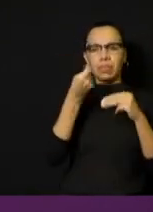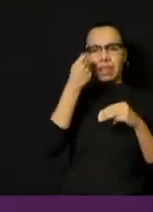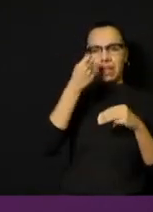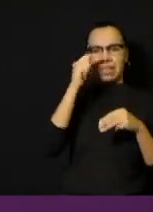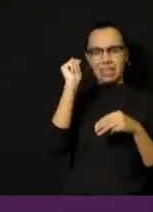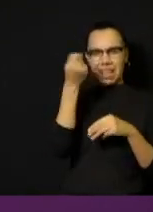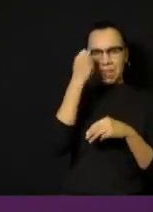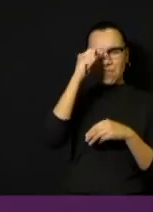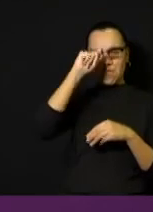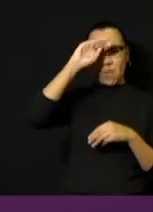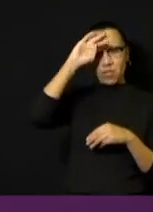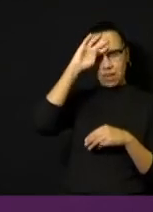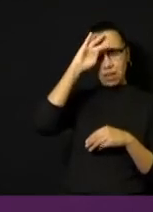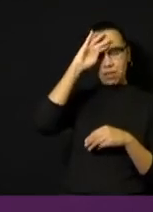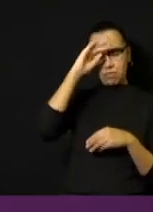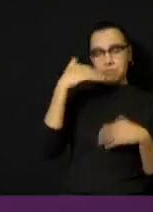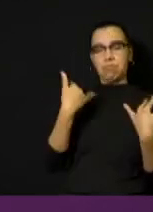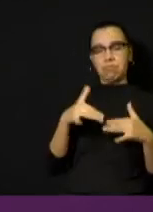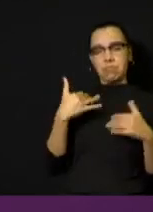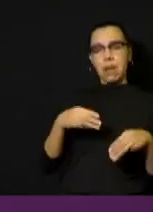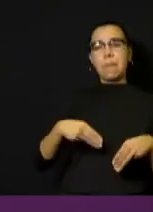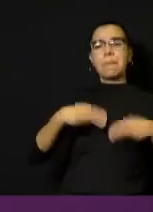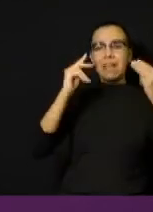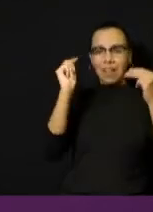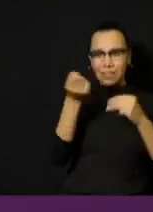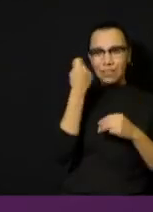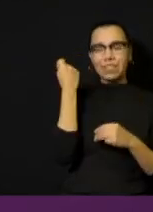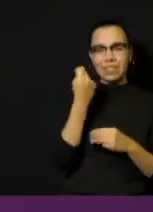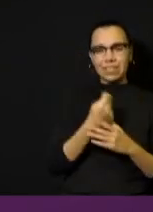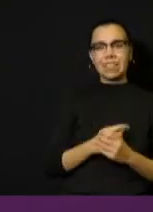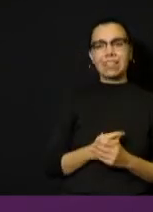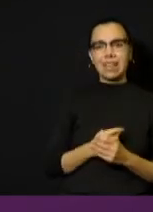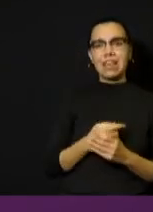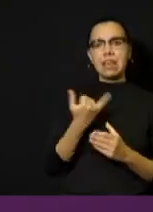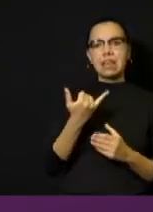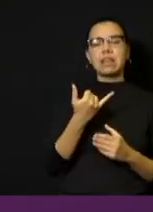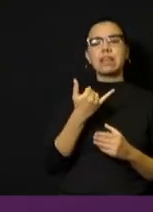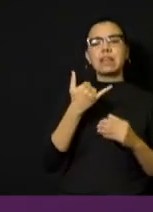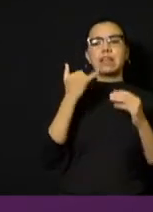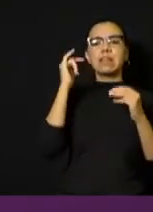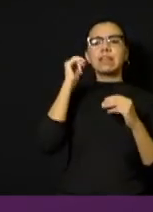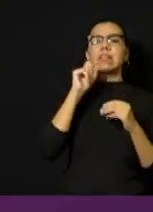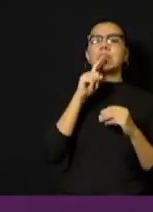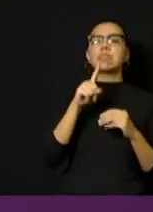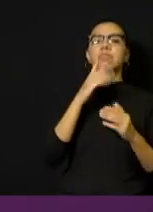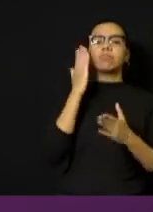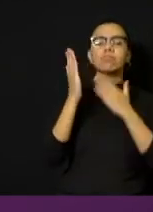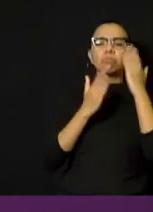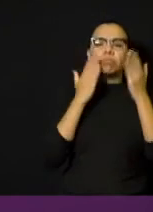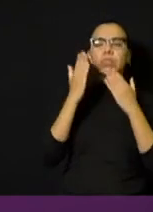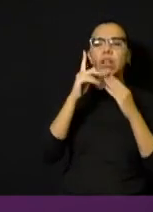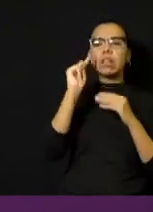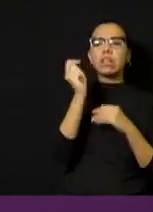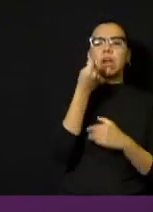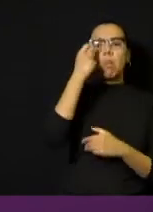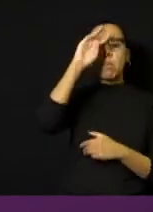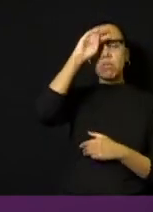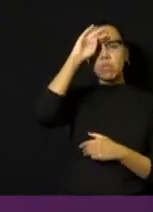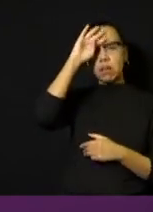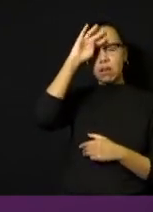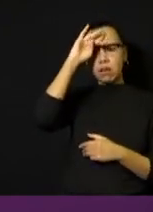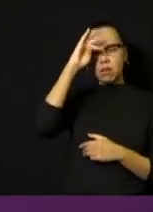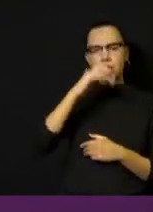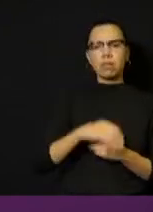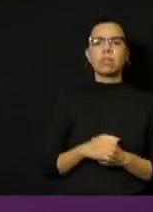Analista que estudió una and another